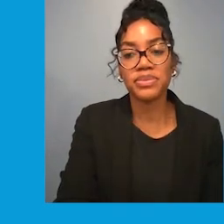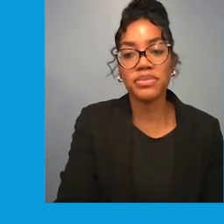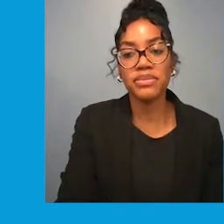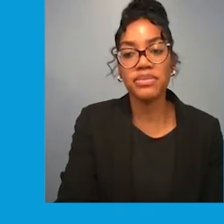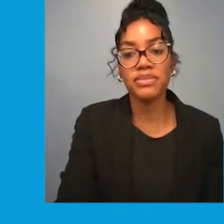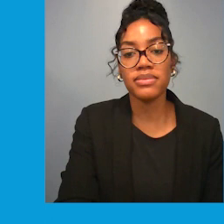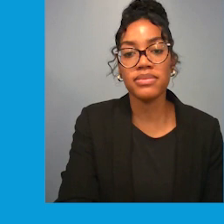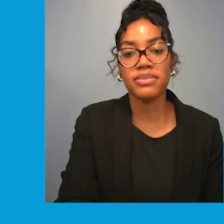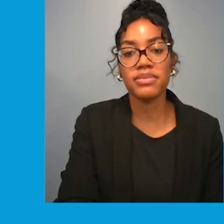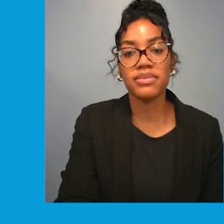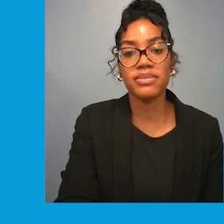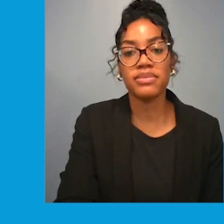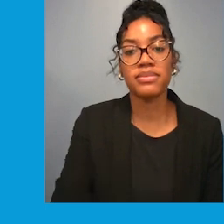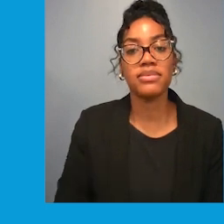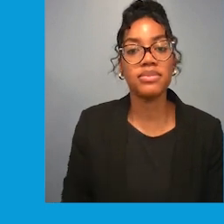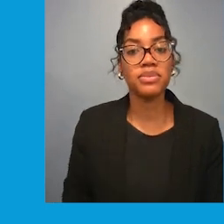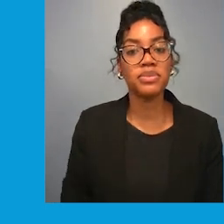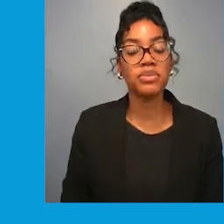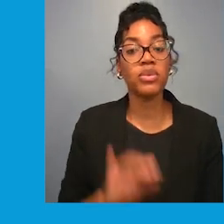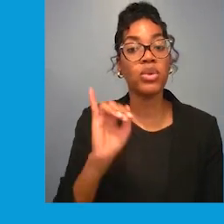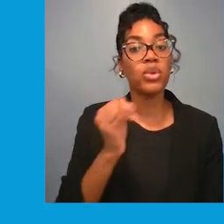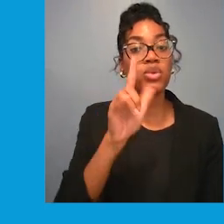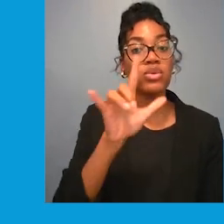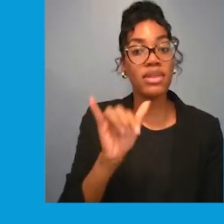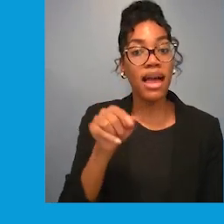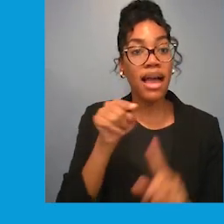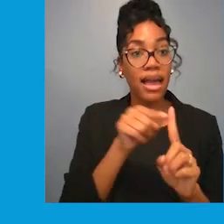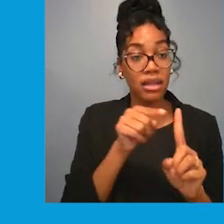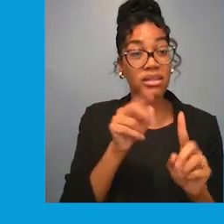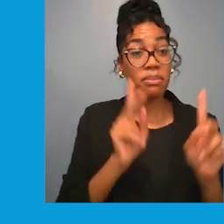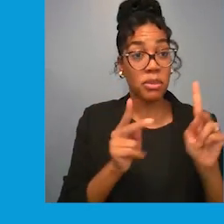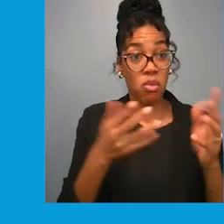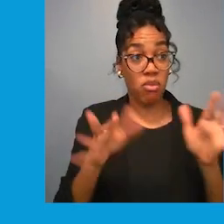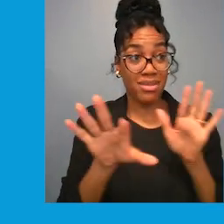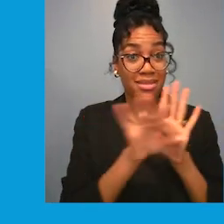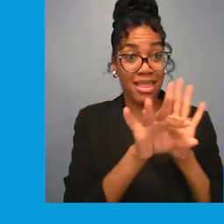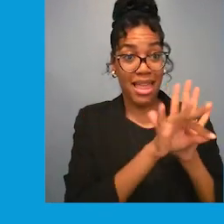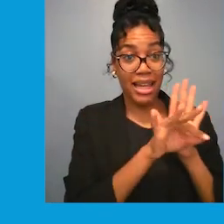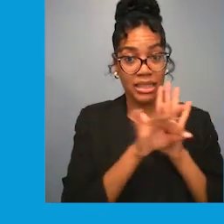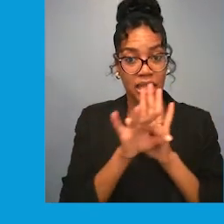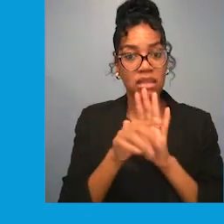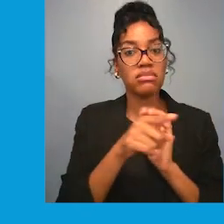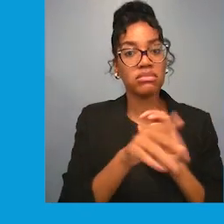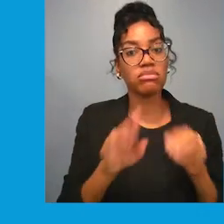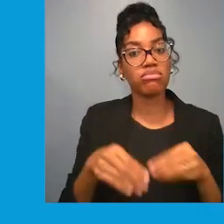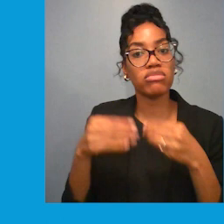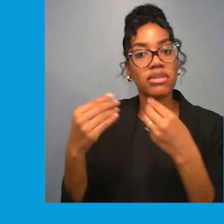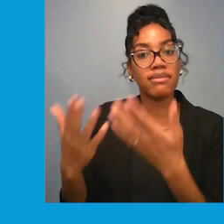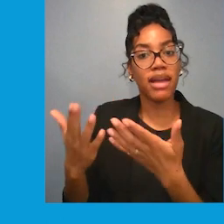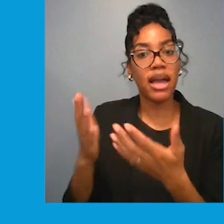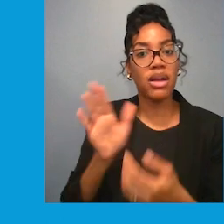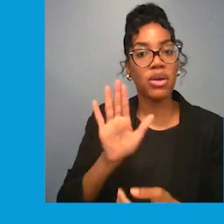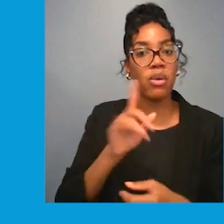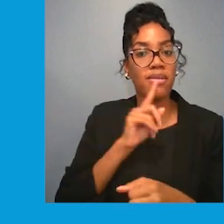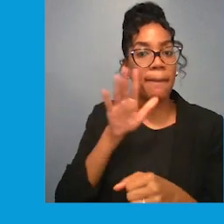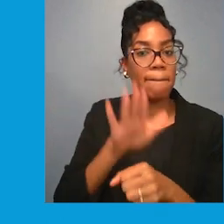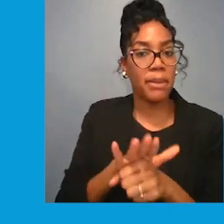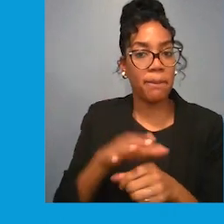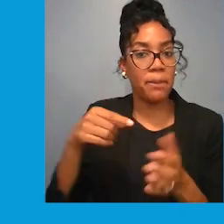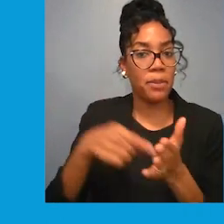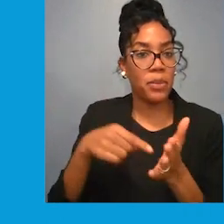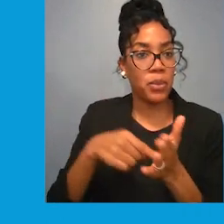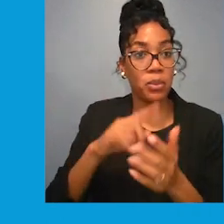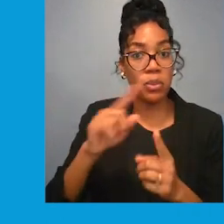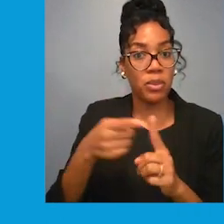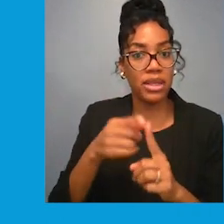Then in July, finalists provide their information to us at the national office, and we also notify our alternates